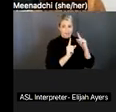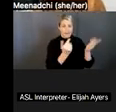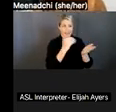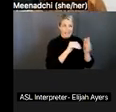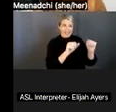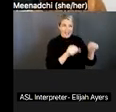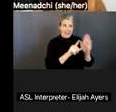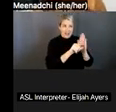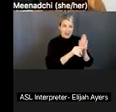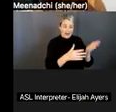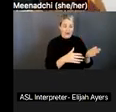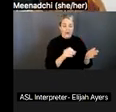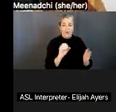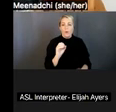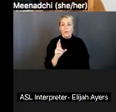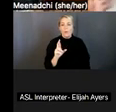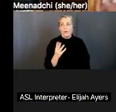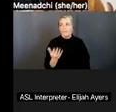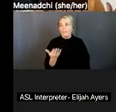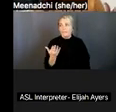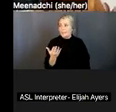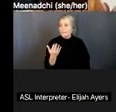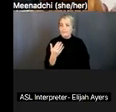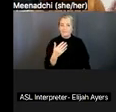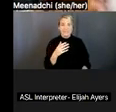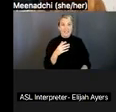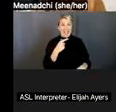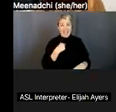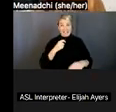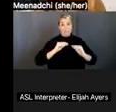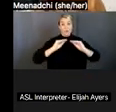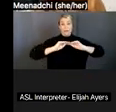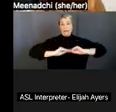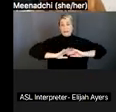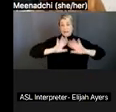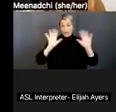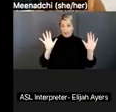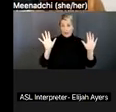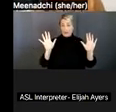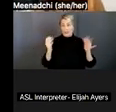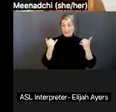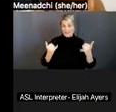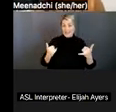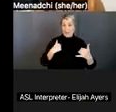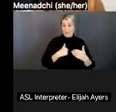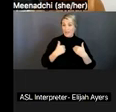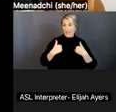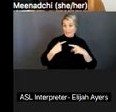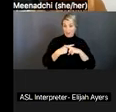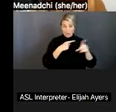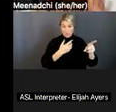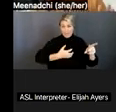is, I need it to be expressly stated that there's conflict happening, that you're angry at